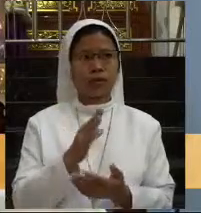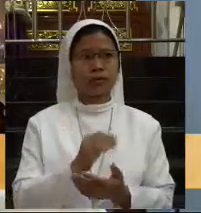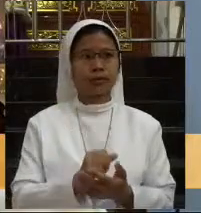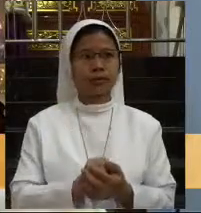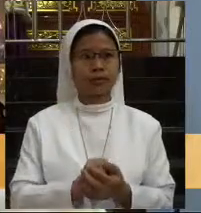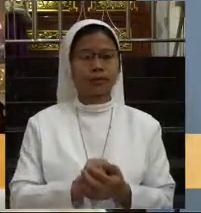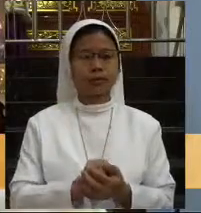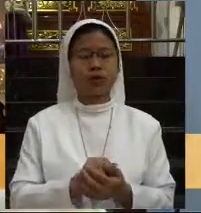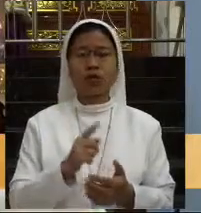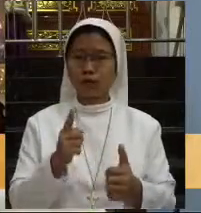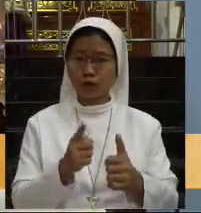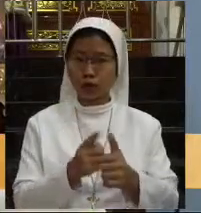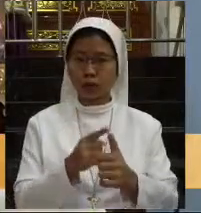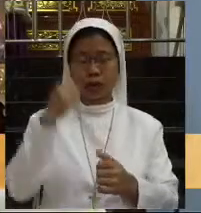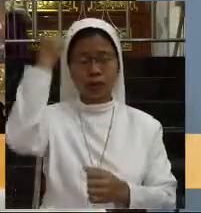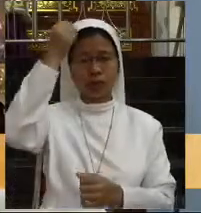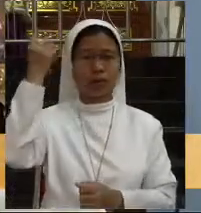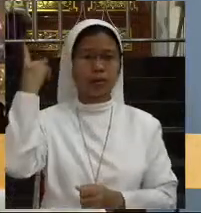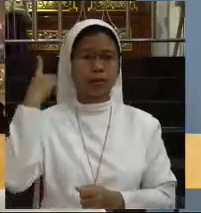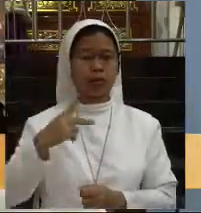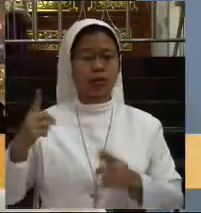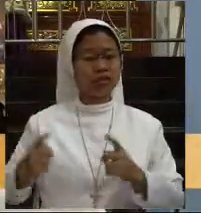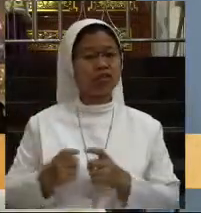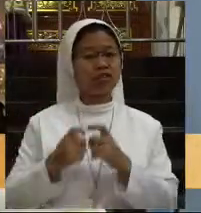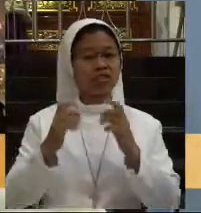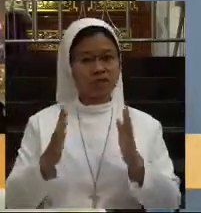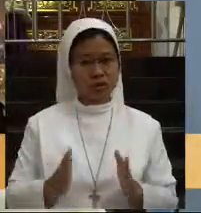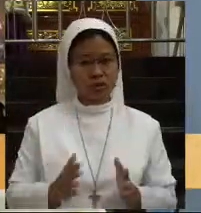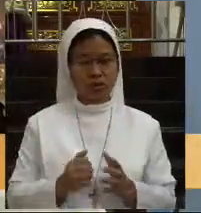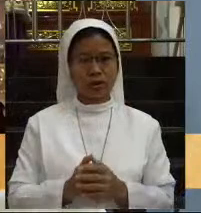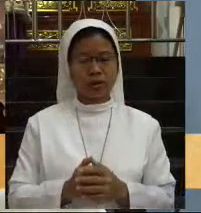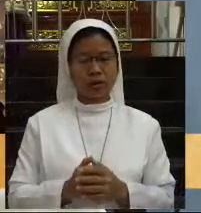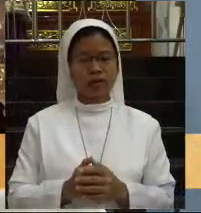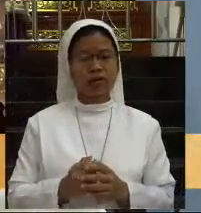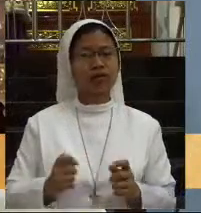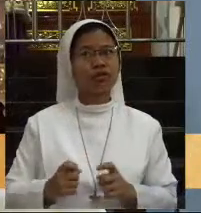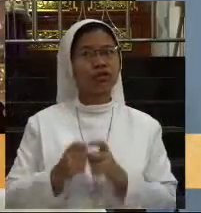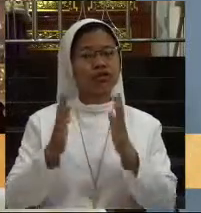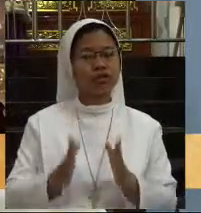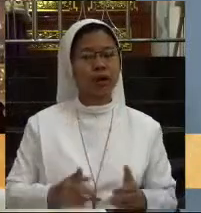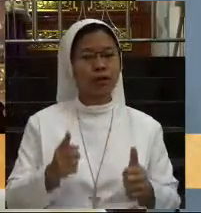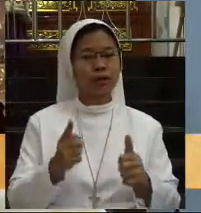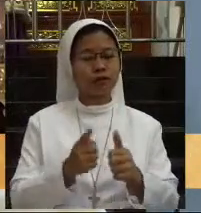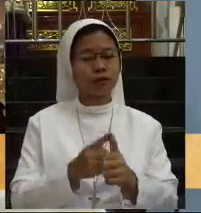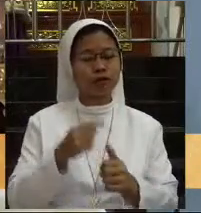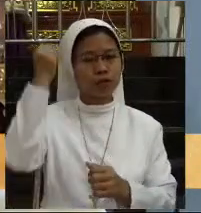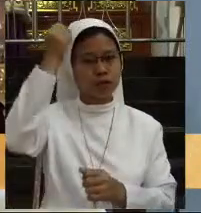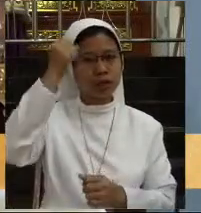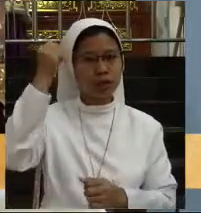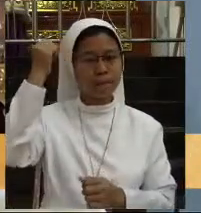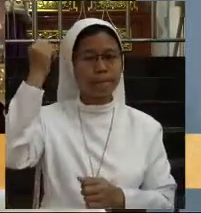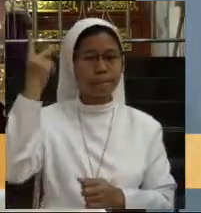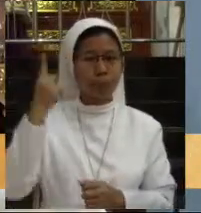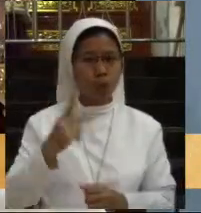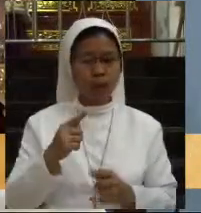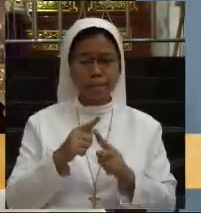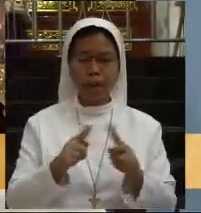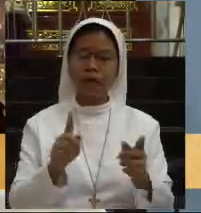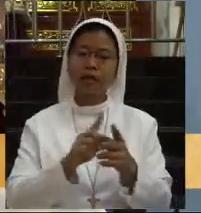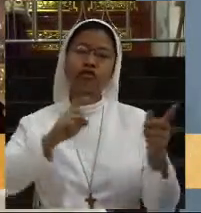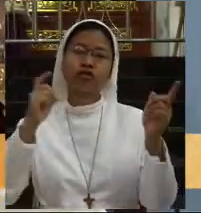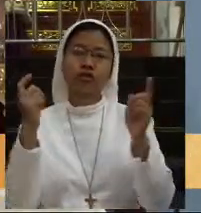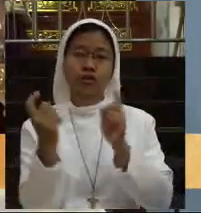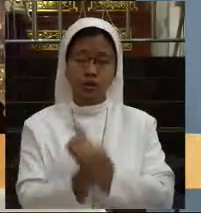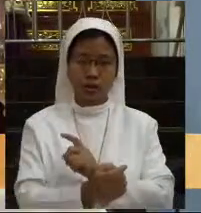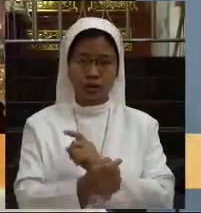When he discovered Jesus, he gave everything for the Lord. But it came to a point that